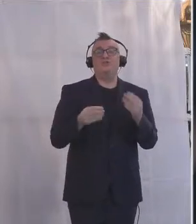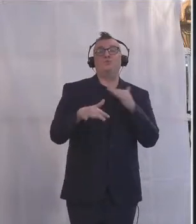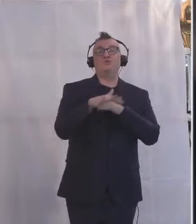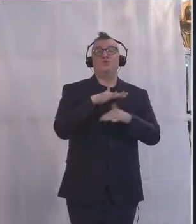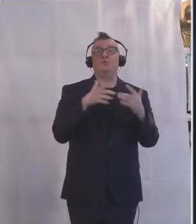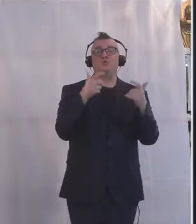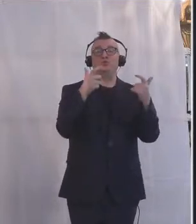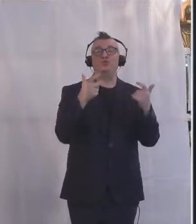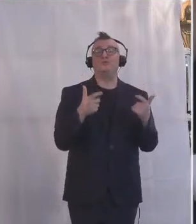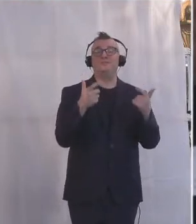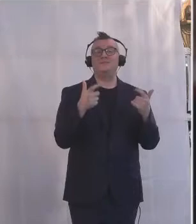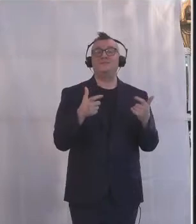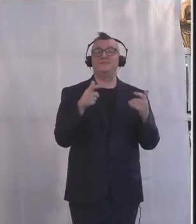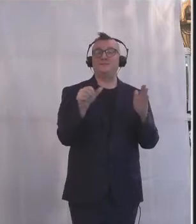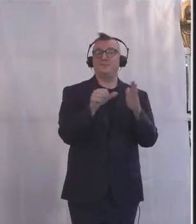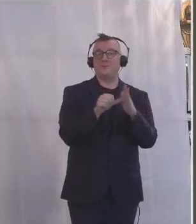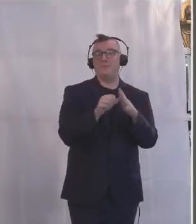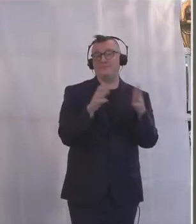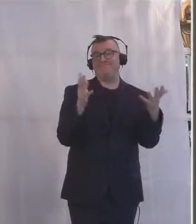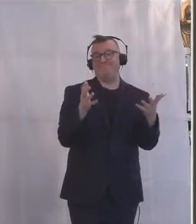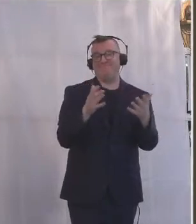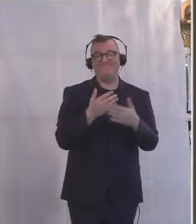Thank you, Tammy.